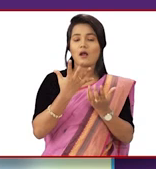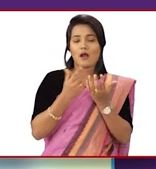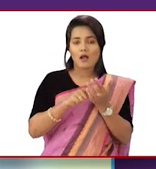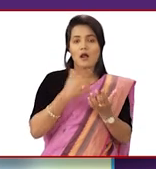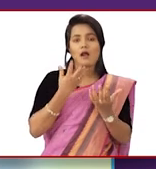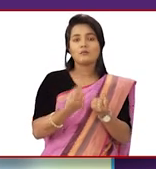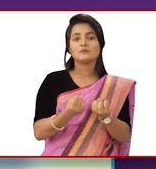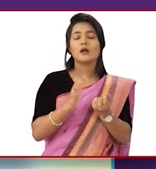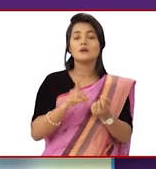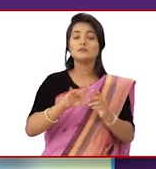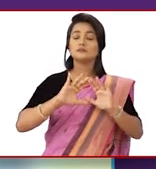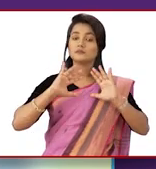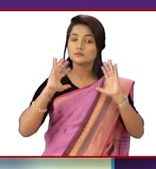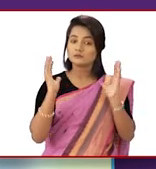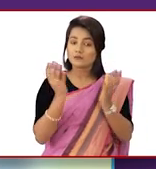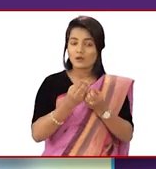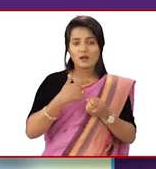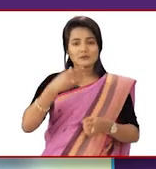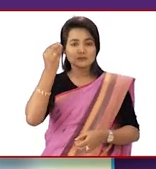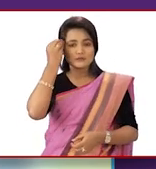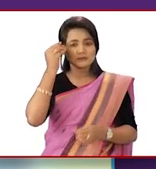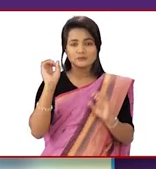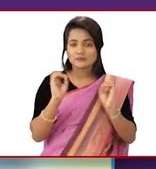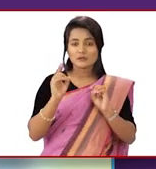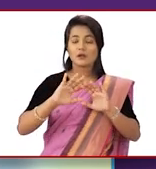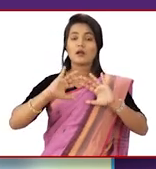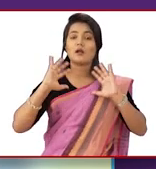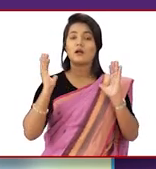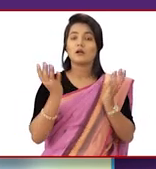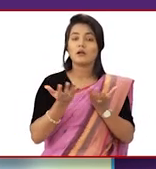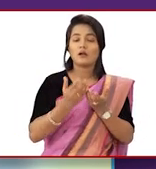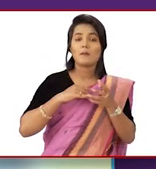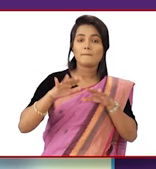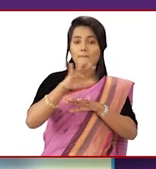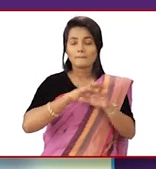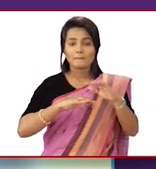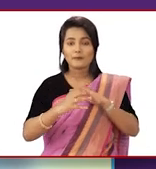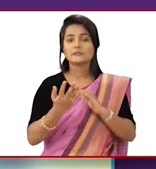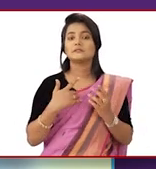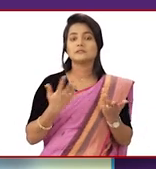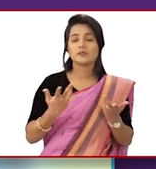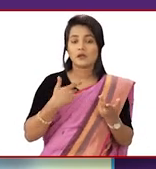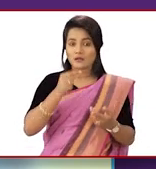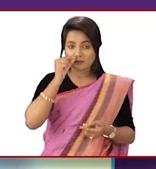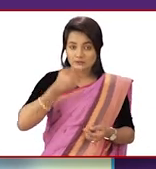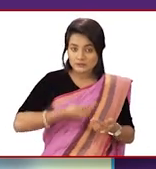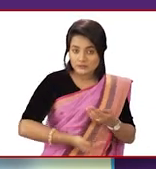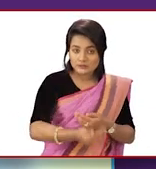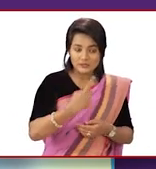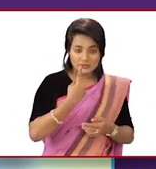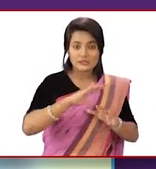could rap when I didn't even know how rap came around, you know. So one day I see my son come out and